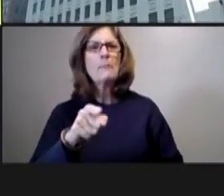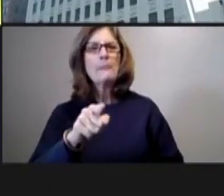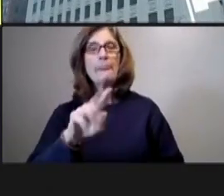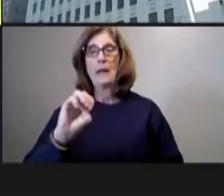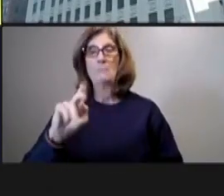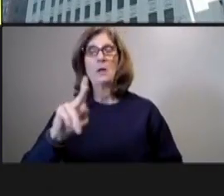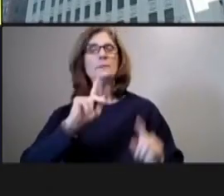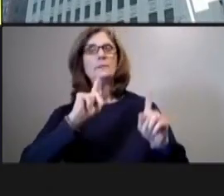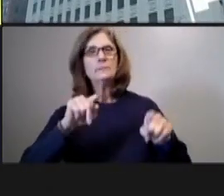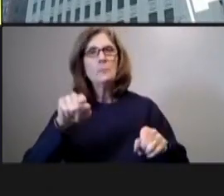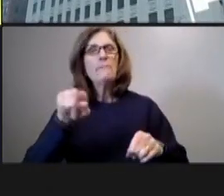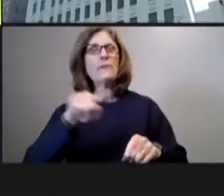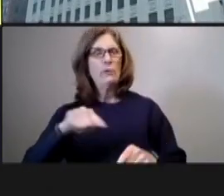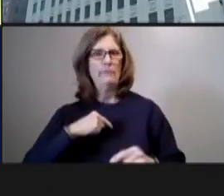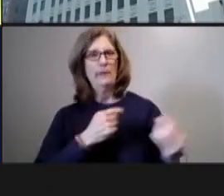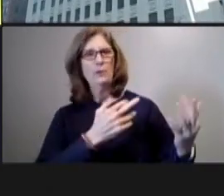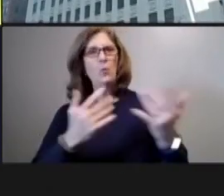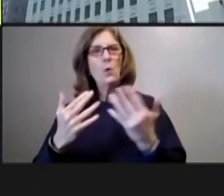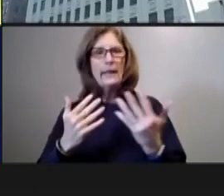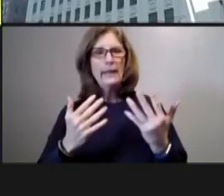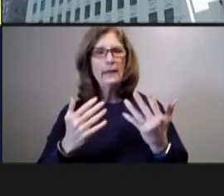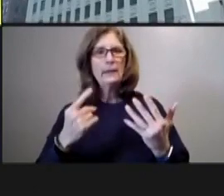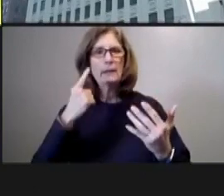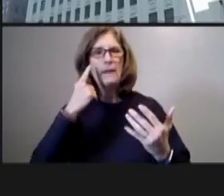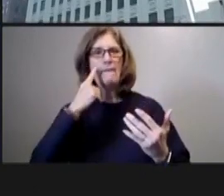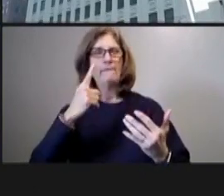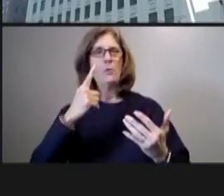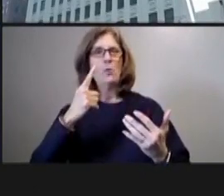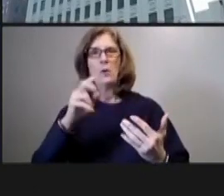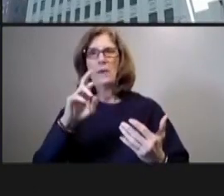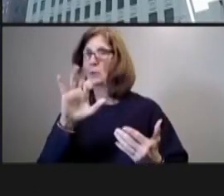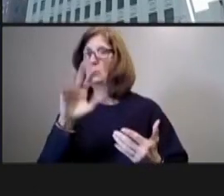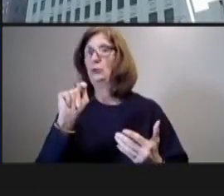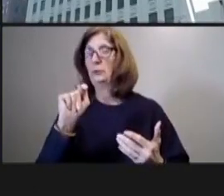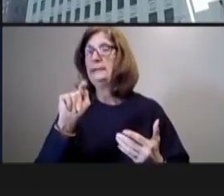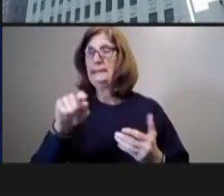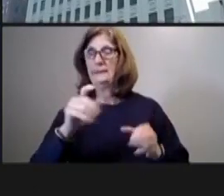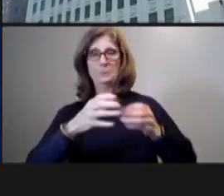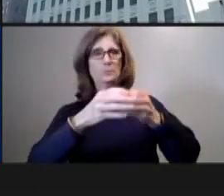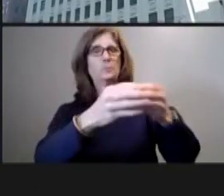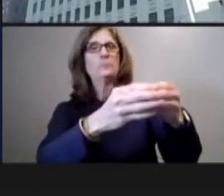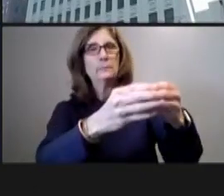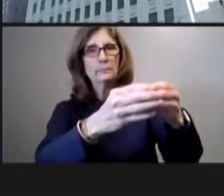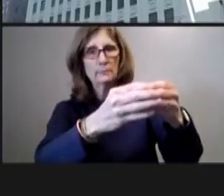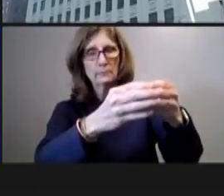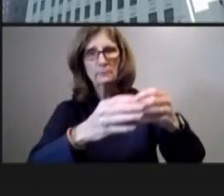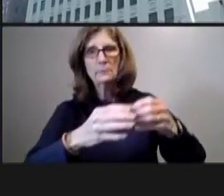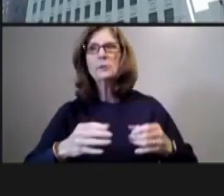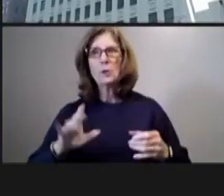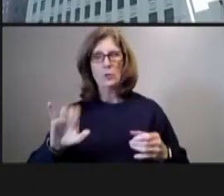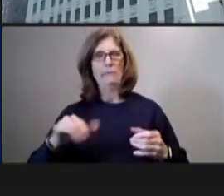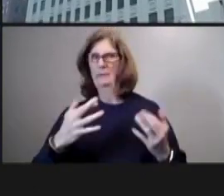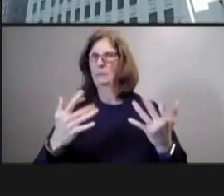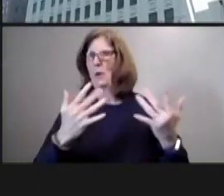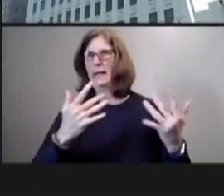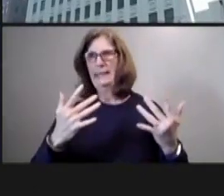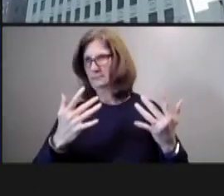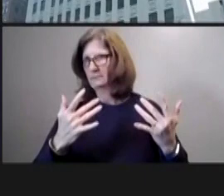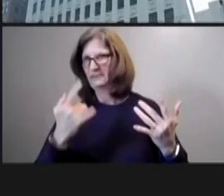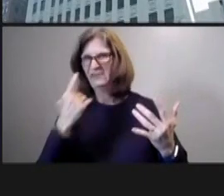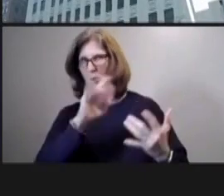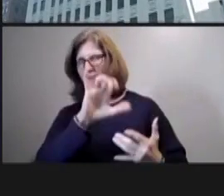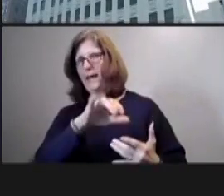I think we're kind of waiting for the retreat, I guess. Okay. Sort of where it got left. Okay, great.